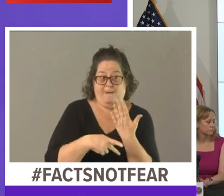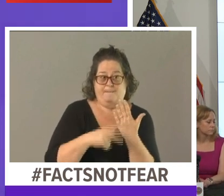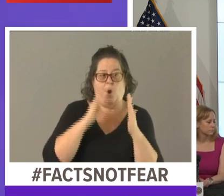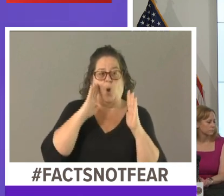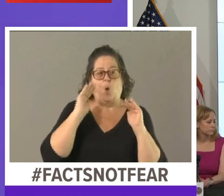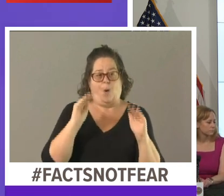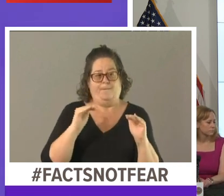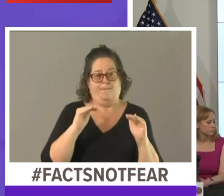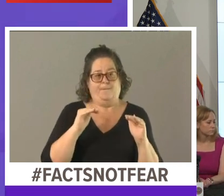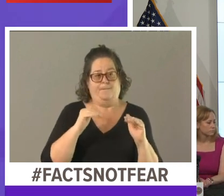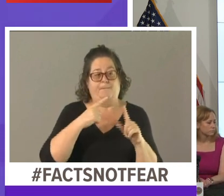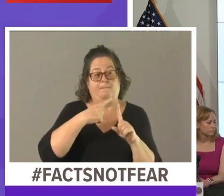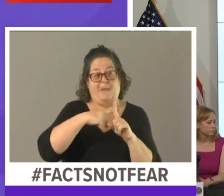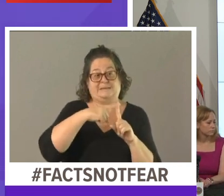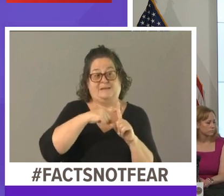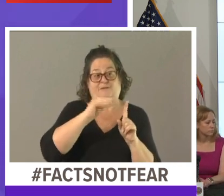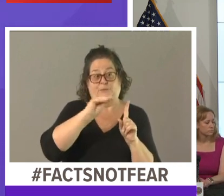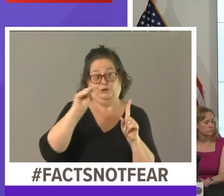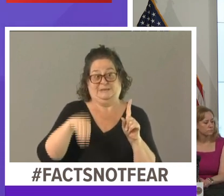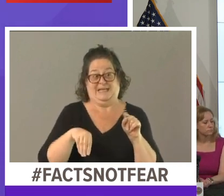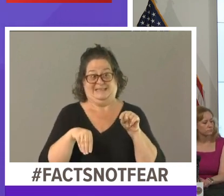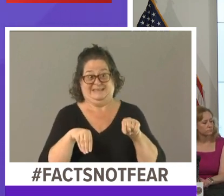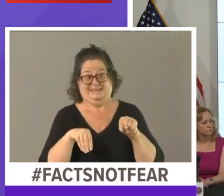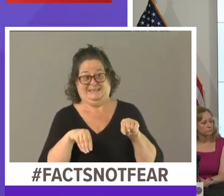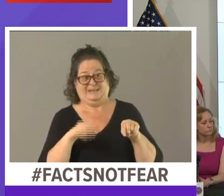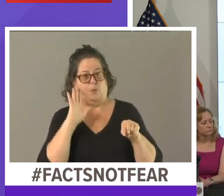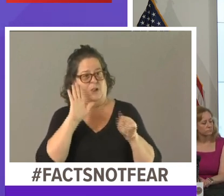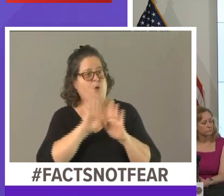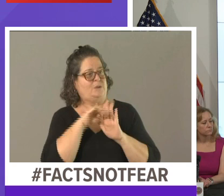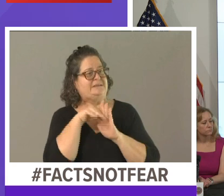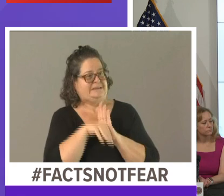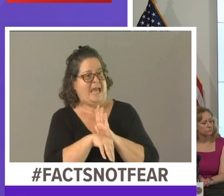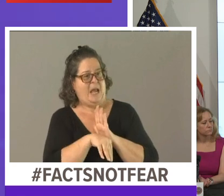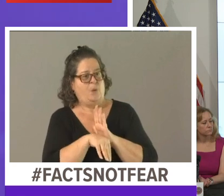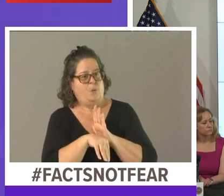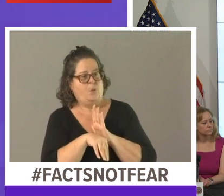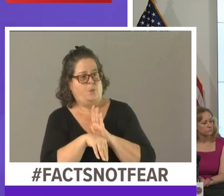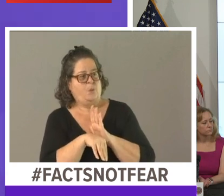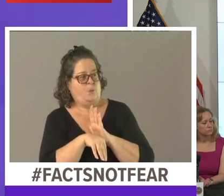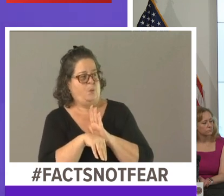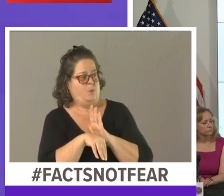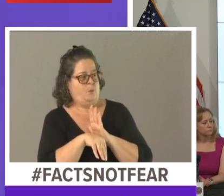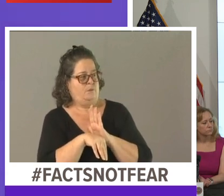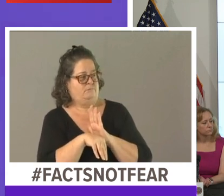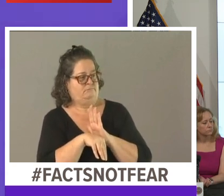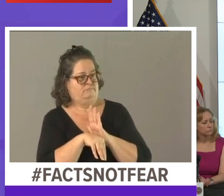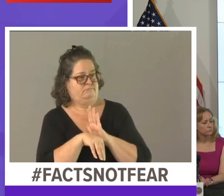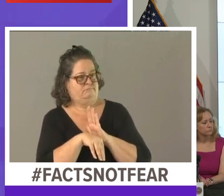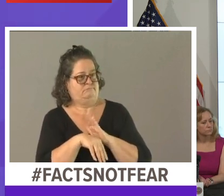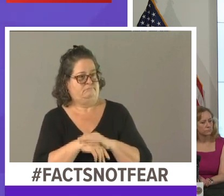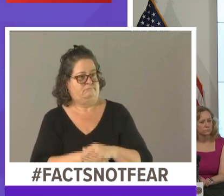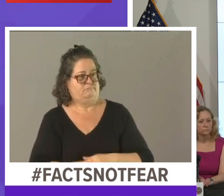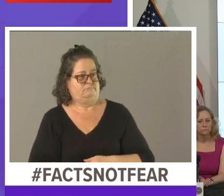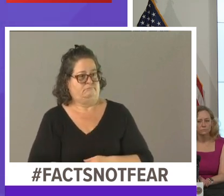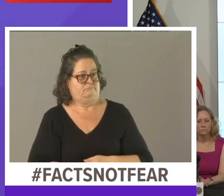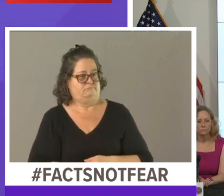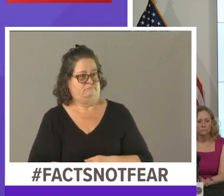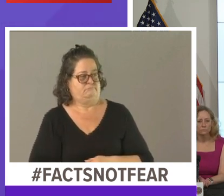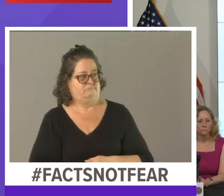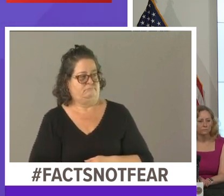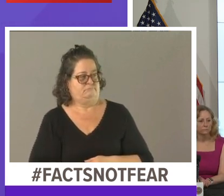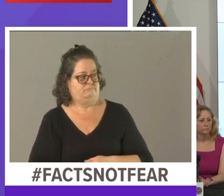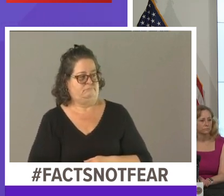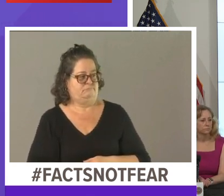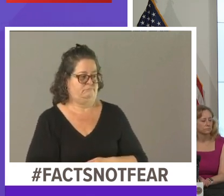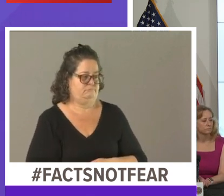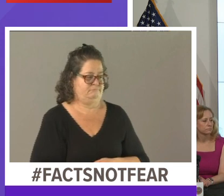rate by its very nature. The next thing is the mobility and the R-naught. Arizonans are safer